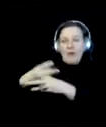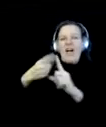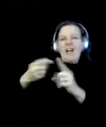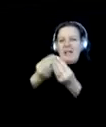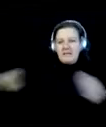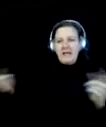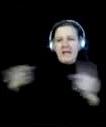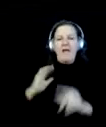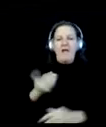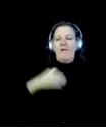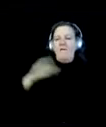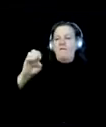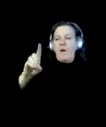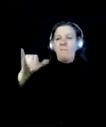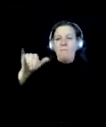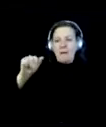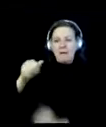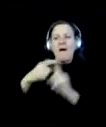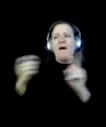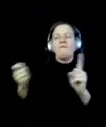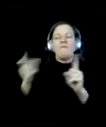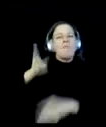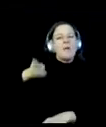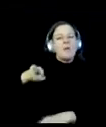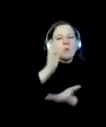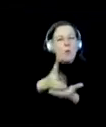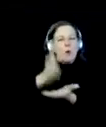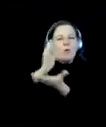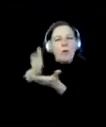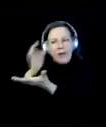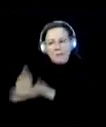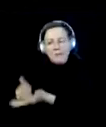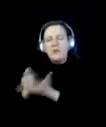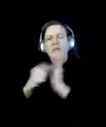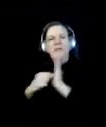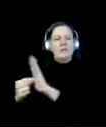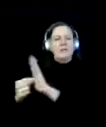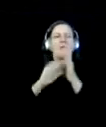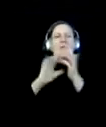of historical images, and how to kind of wedge any sort of